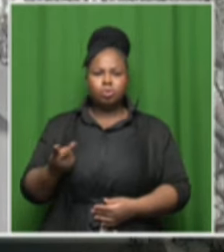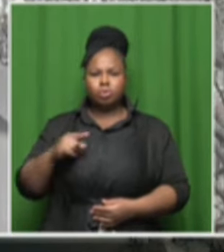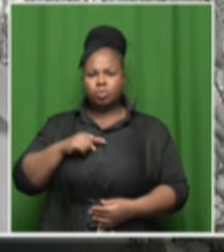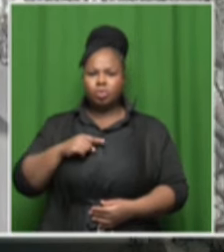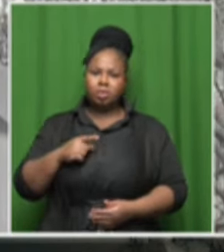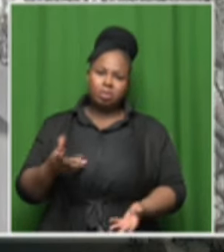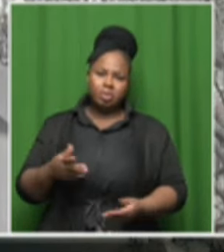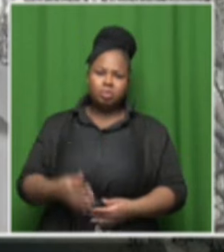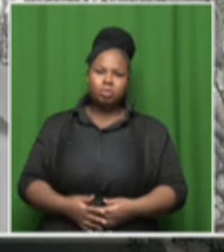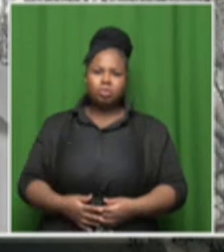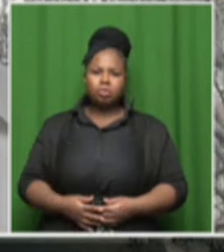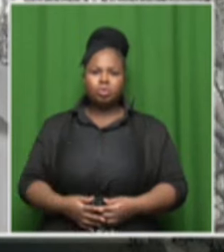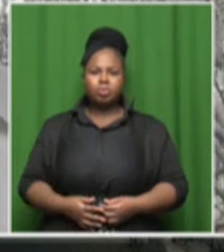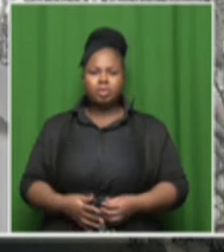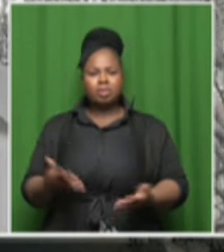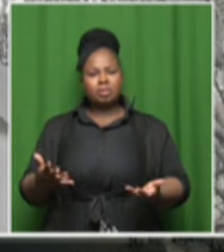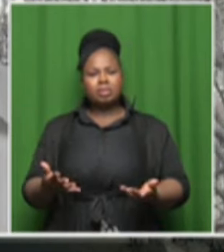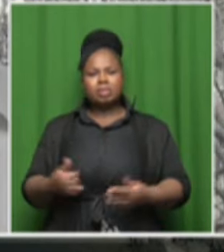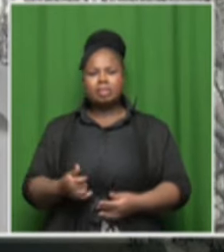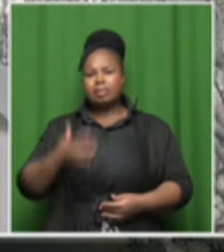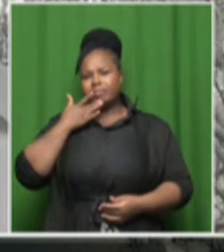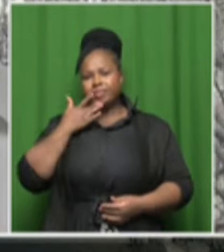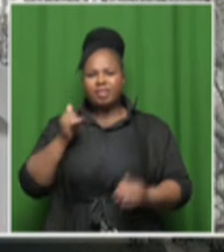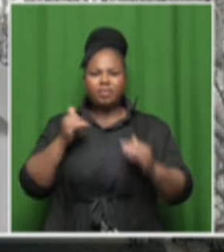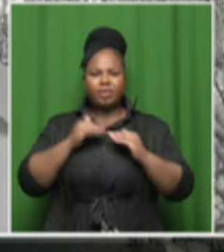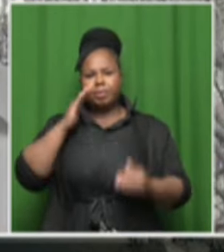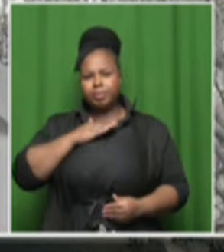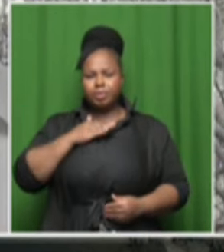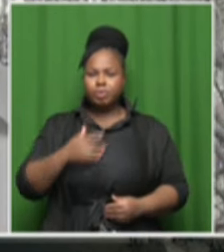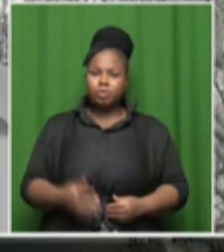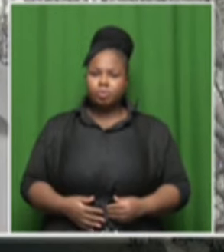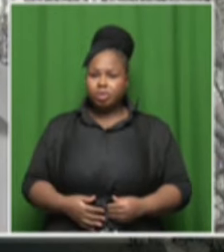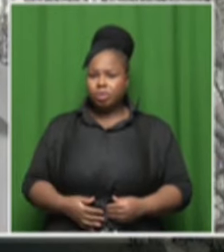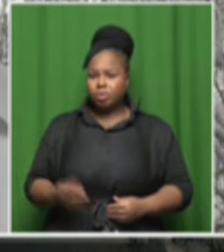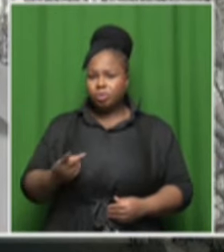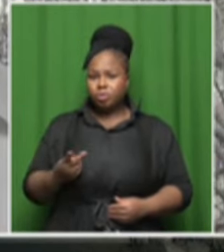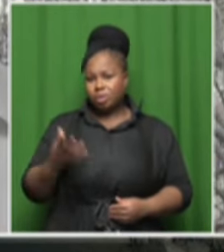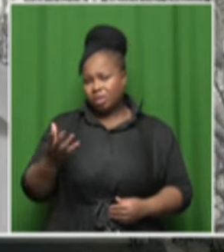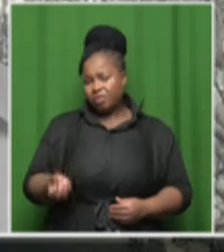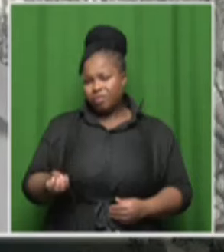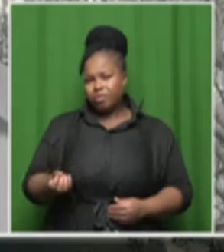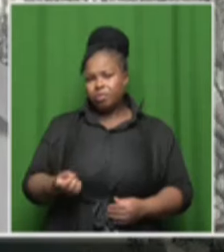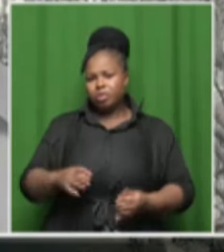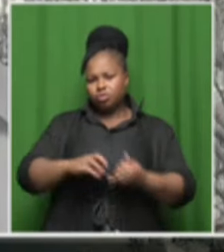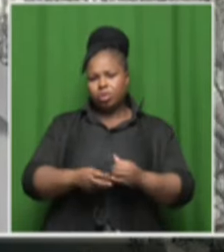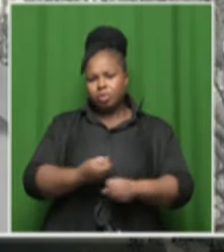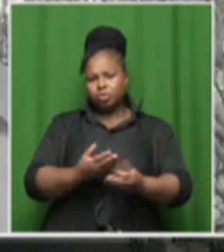because obviously algorithms exist. There's bias, unfairness in algorithms that must be mitigated